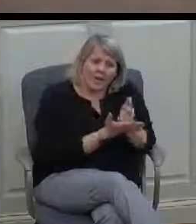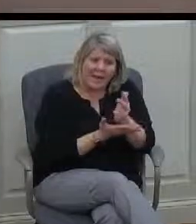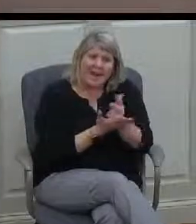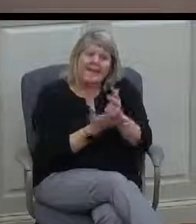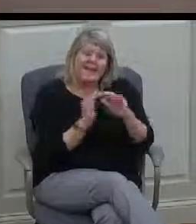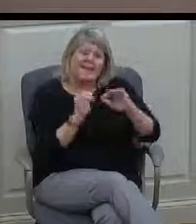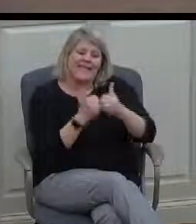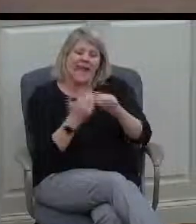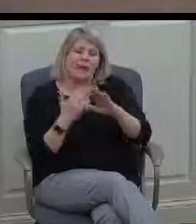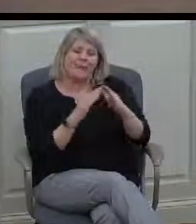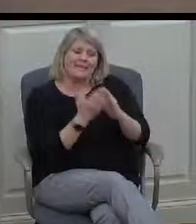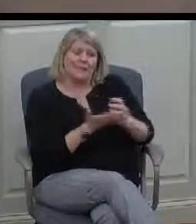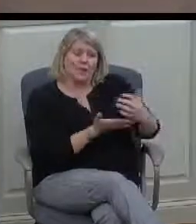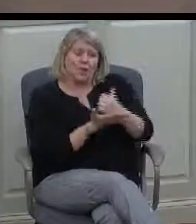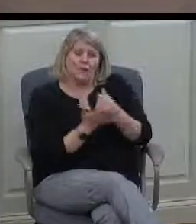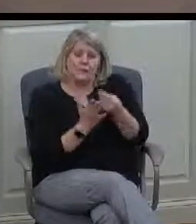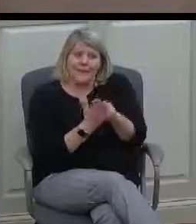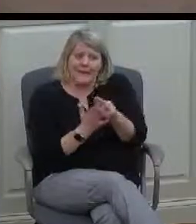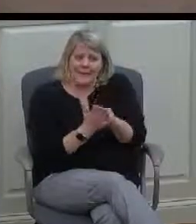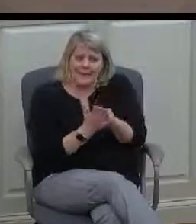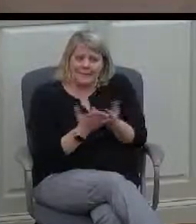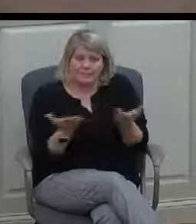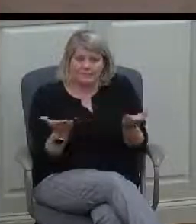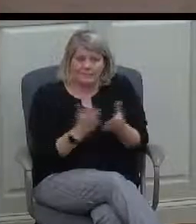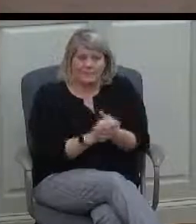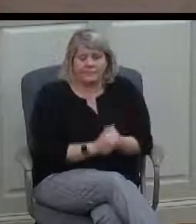you manage it appropriately.